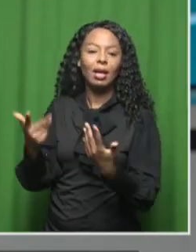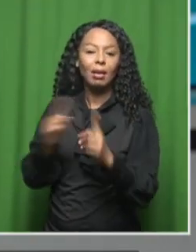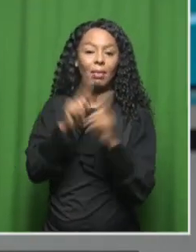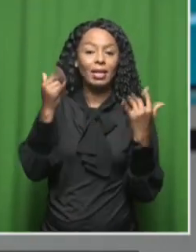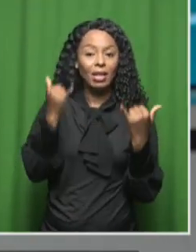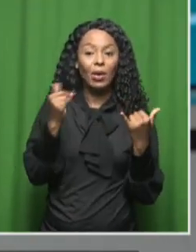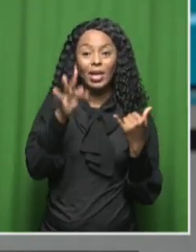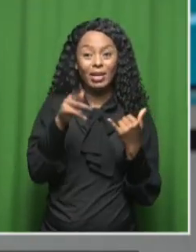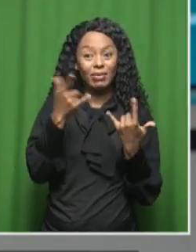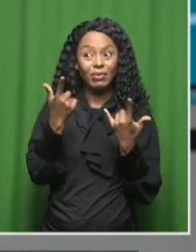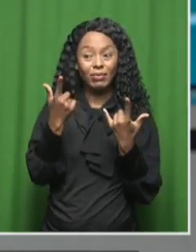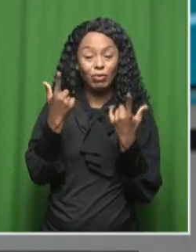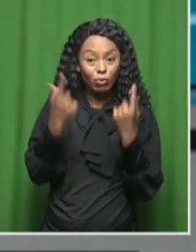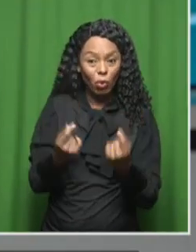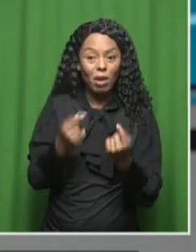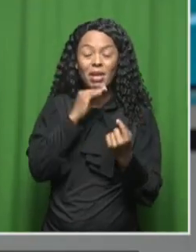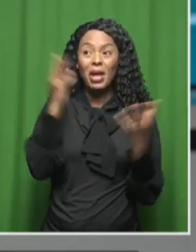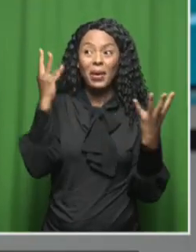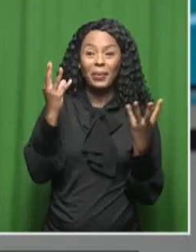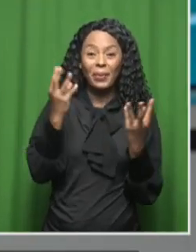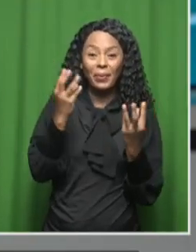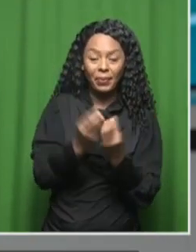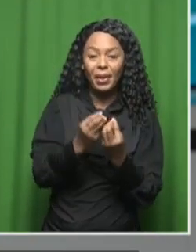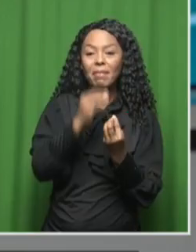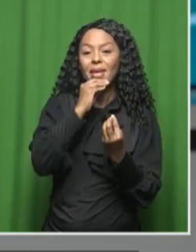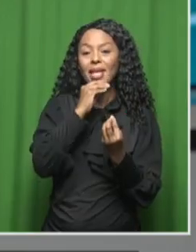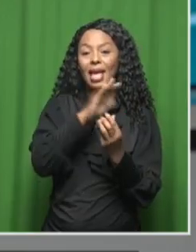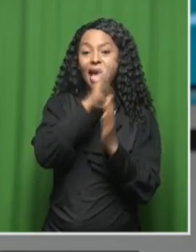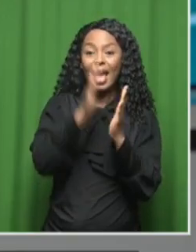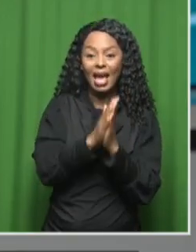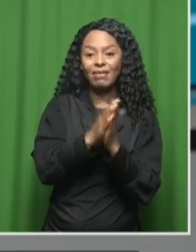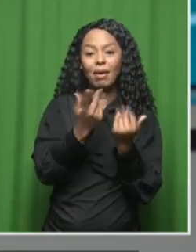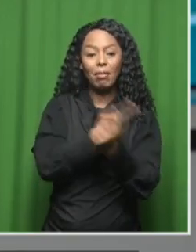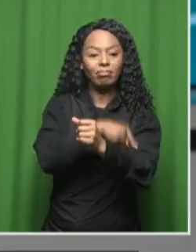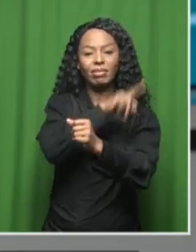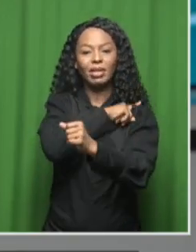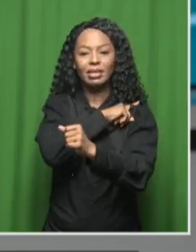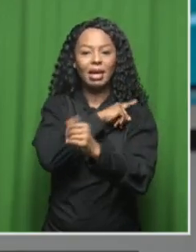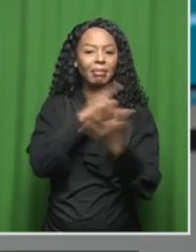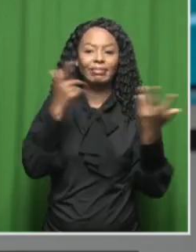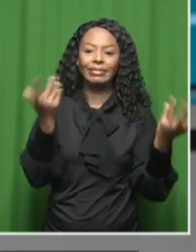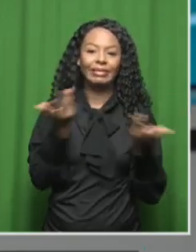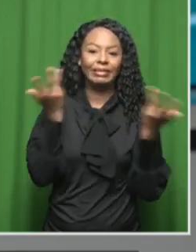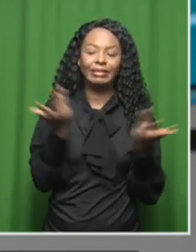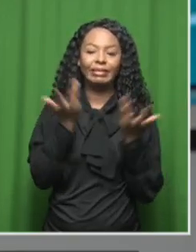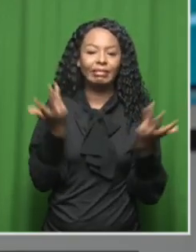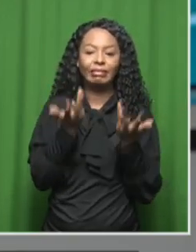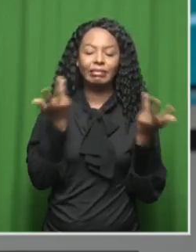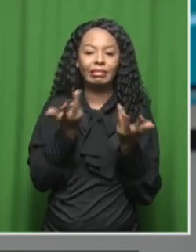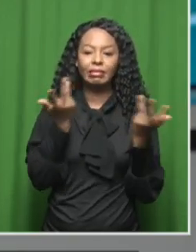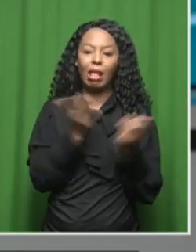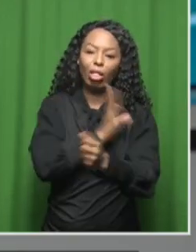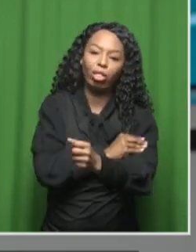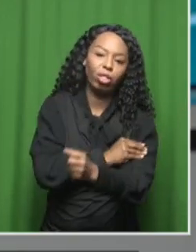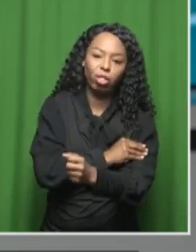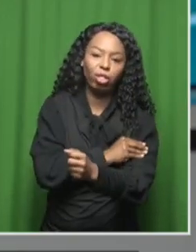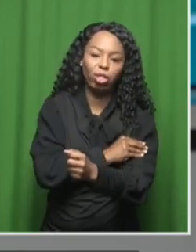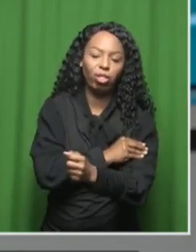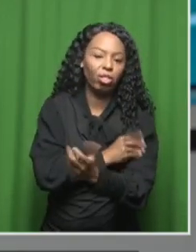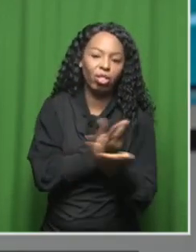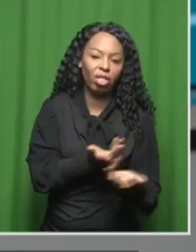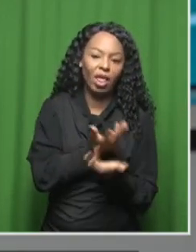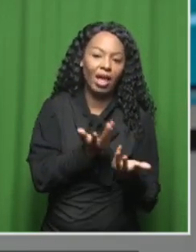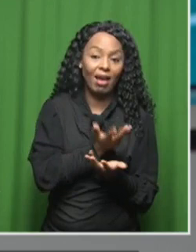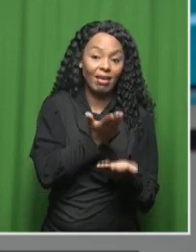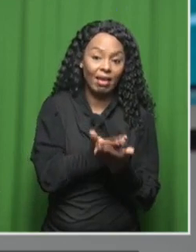that, the entire process is losing momentum. It can be said that without a close collaboration between the